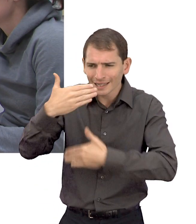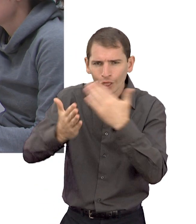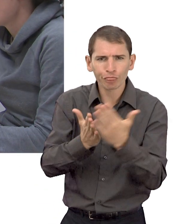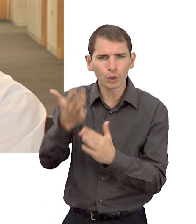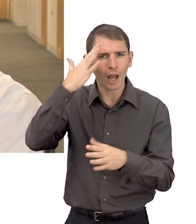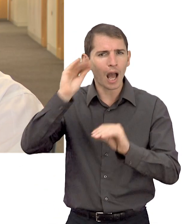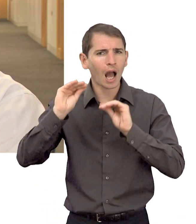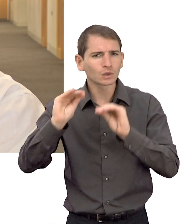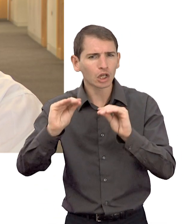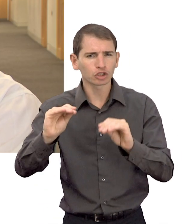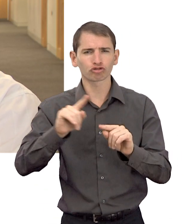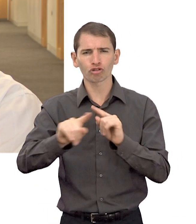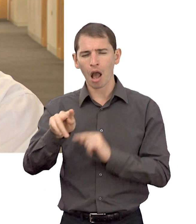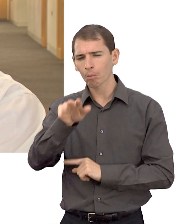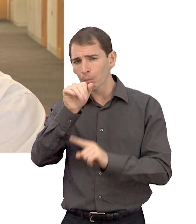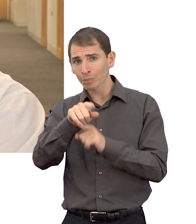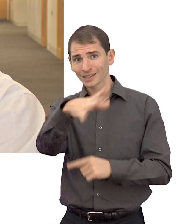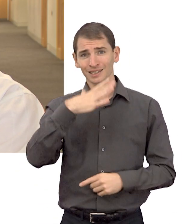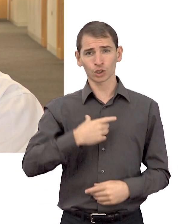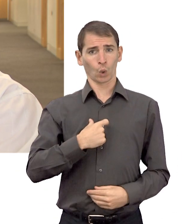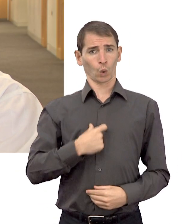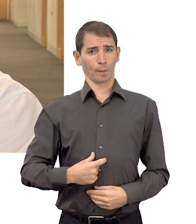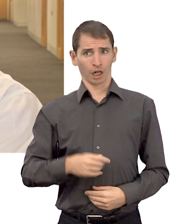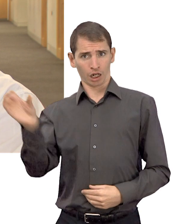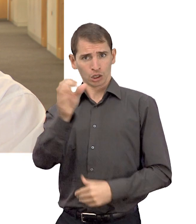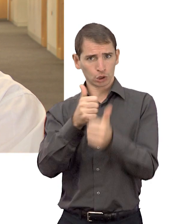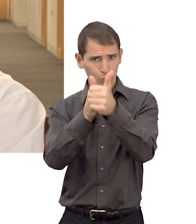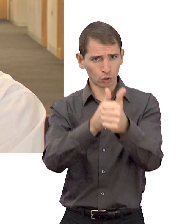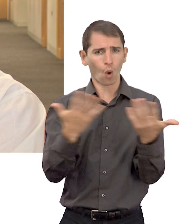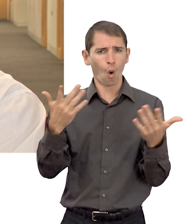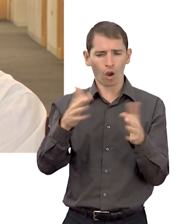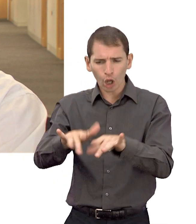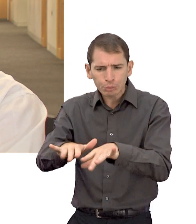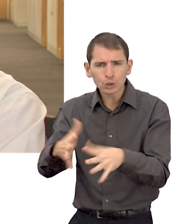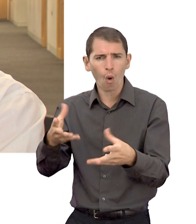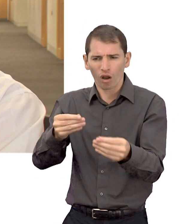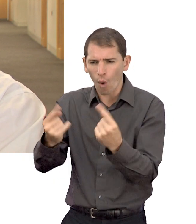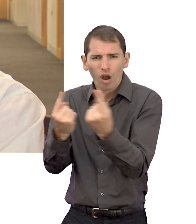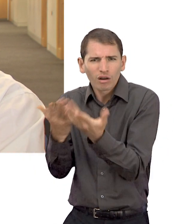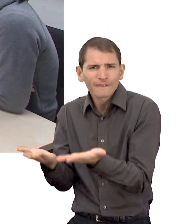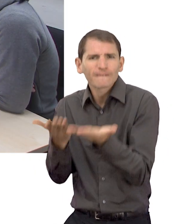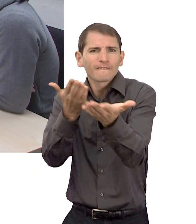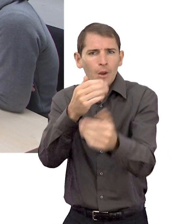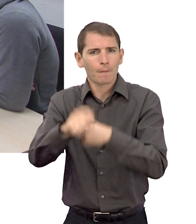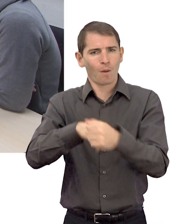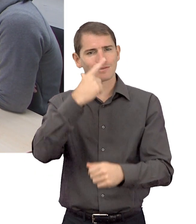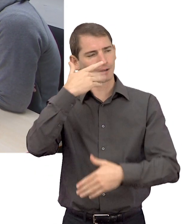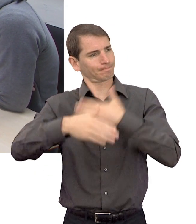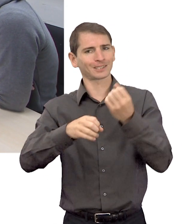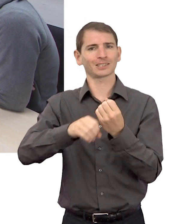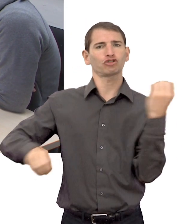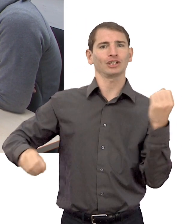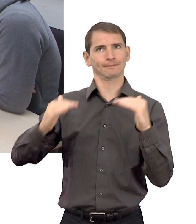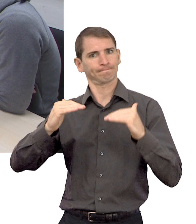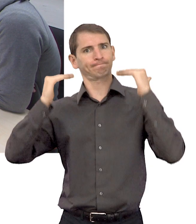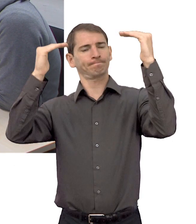their education and to try and identify either human support or hardware or software to help them study at degree